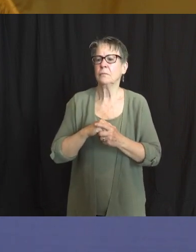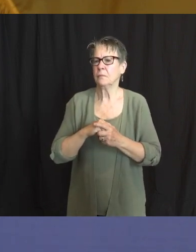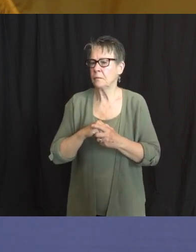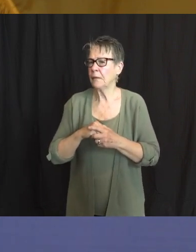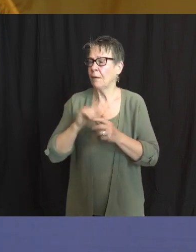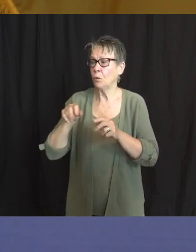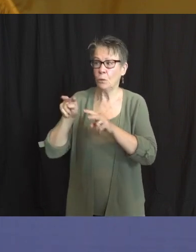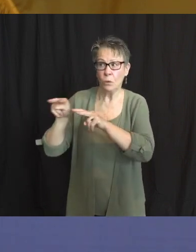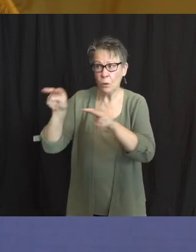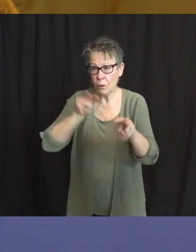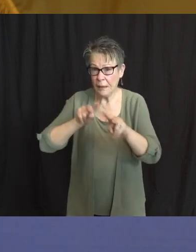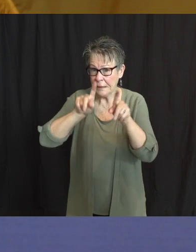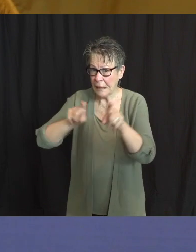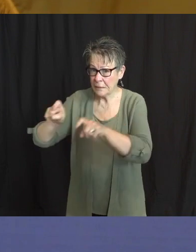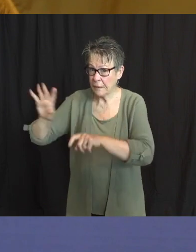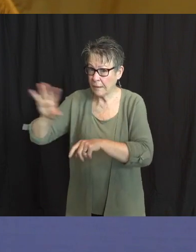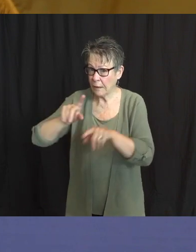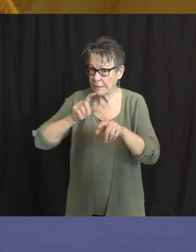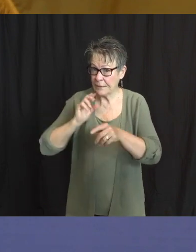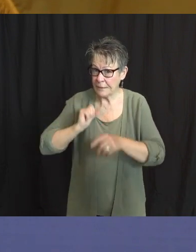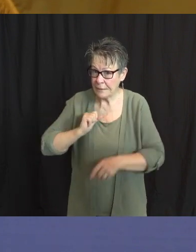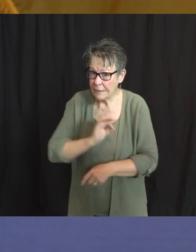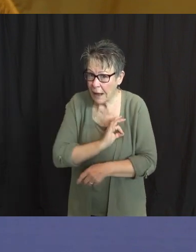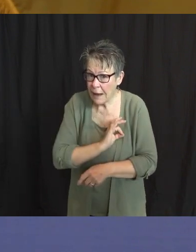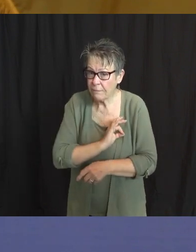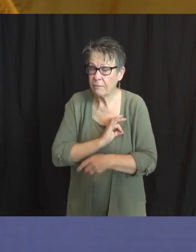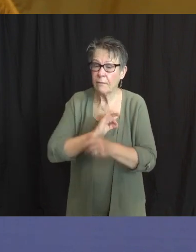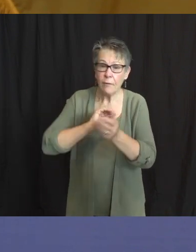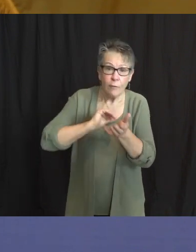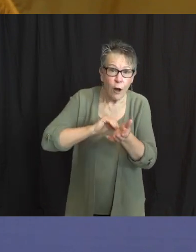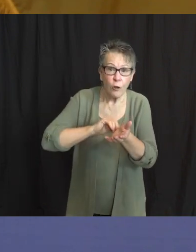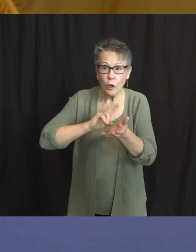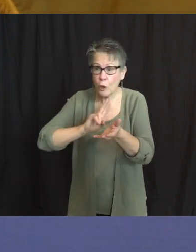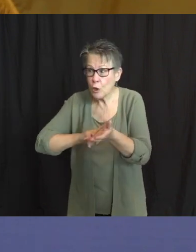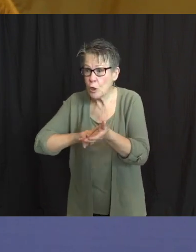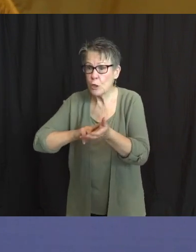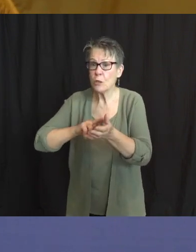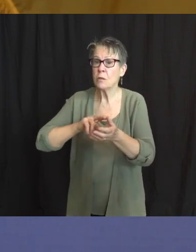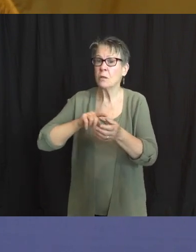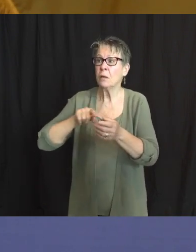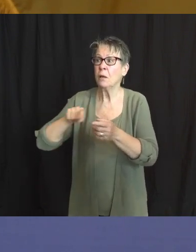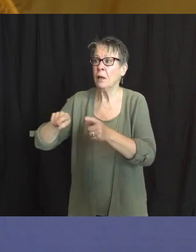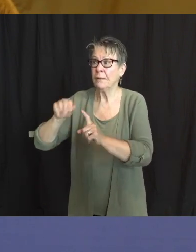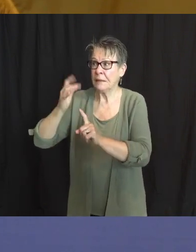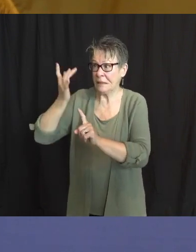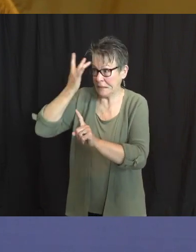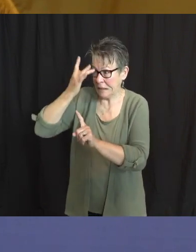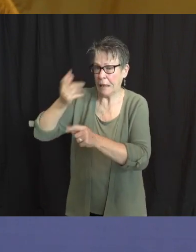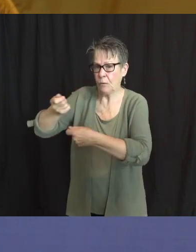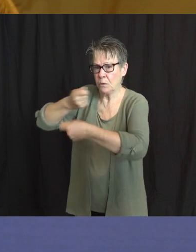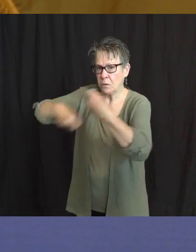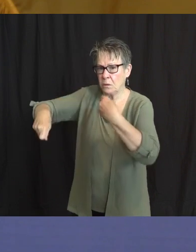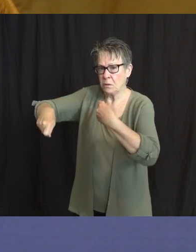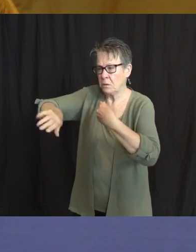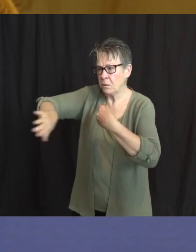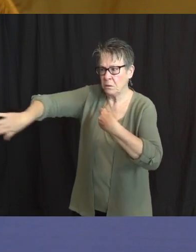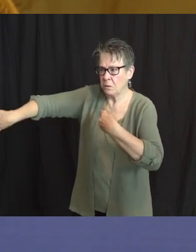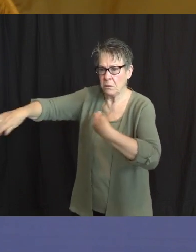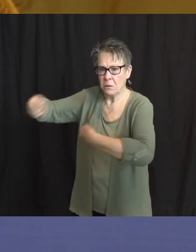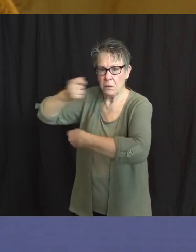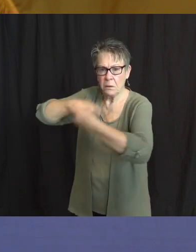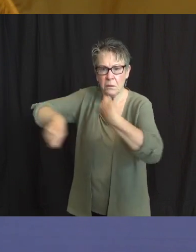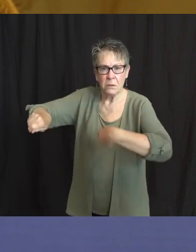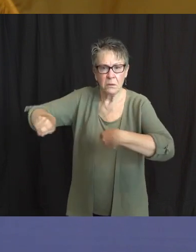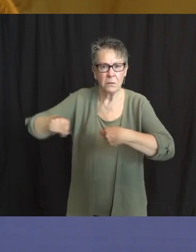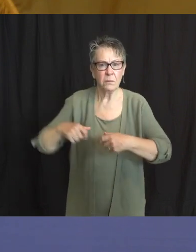removal of symptomatic employees. They must follow social distancing requirements in work